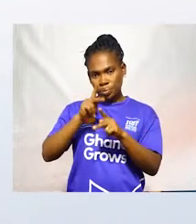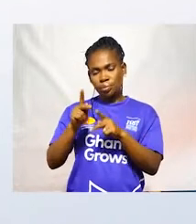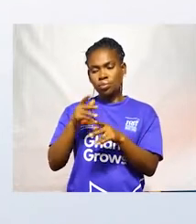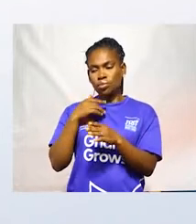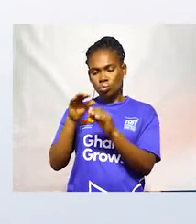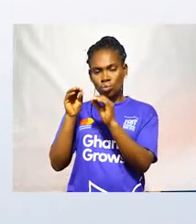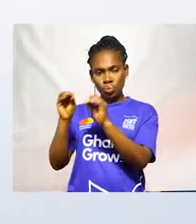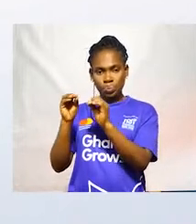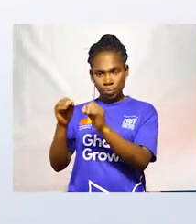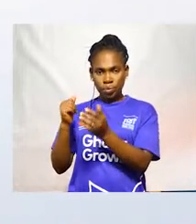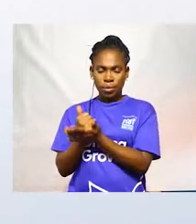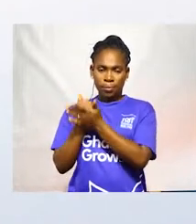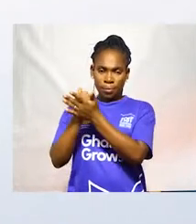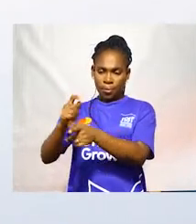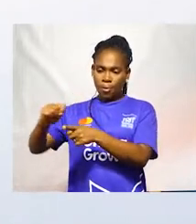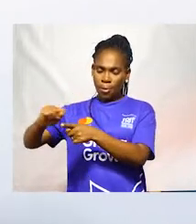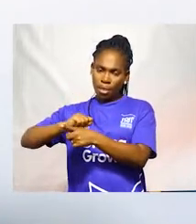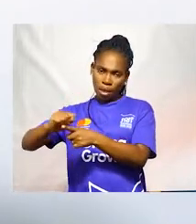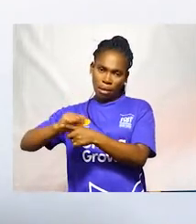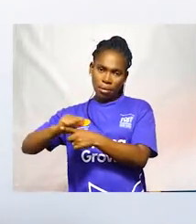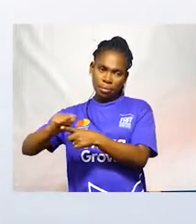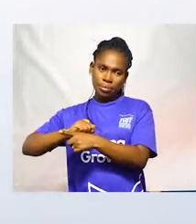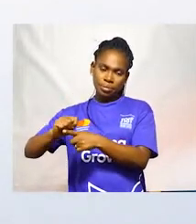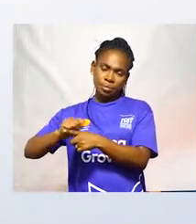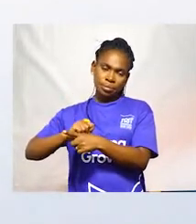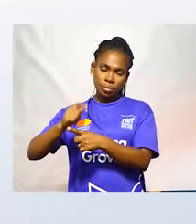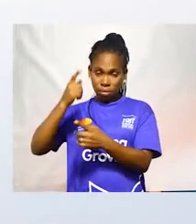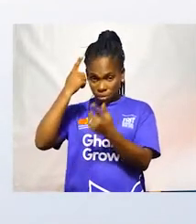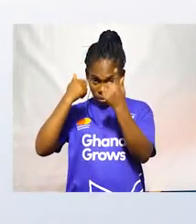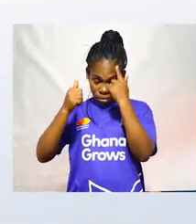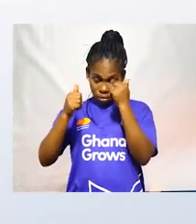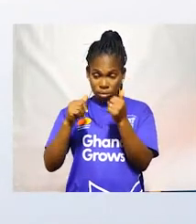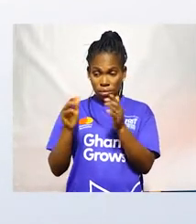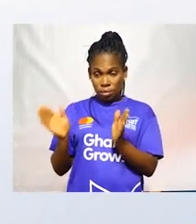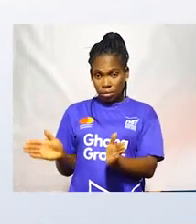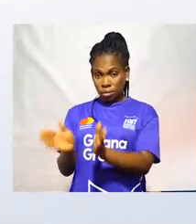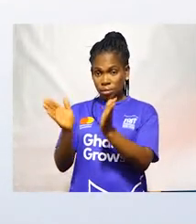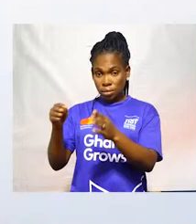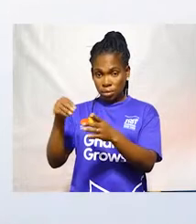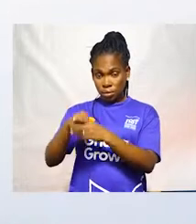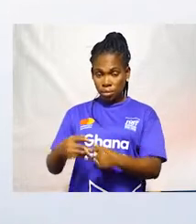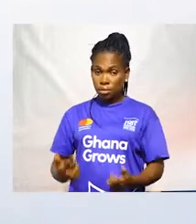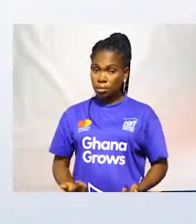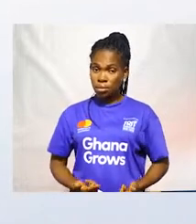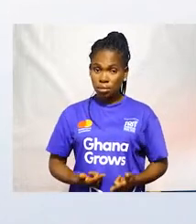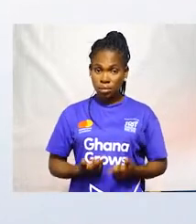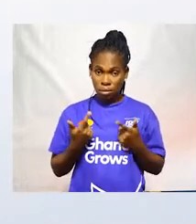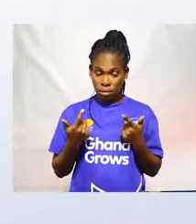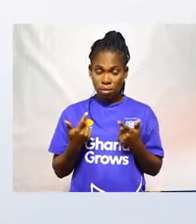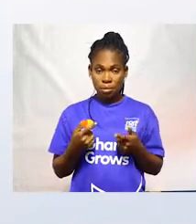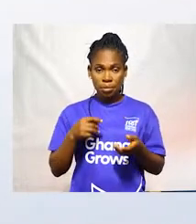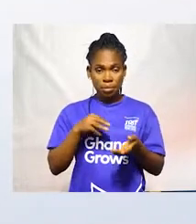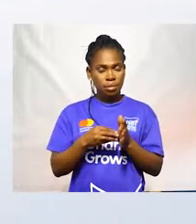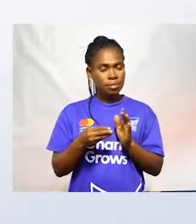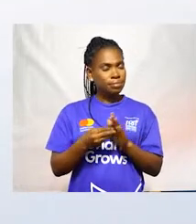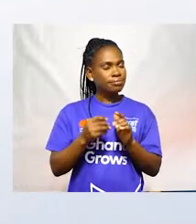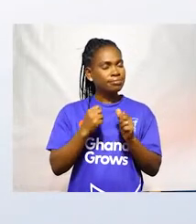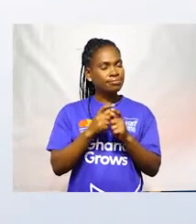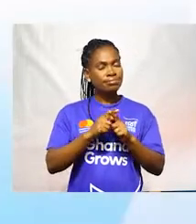Samens once again, because his influence in my life is